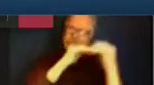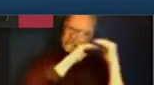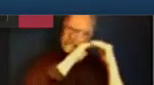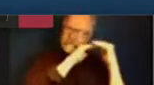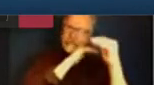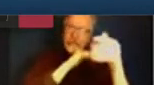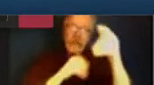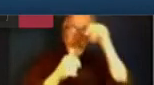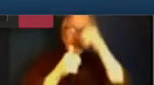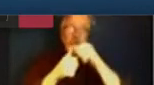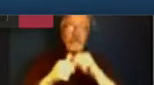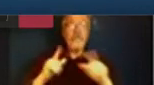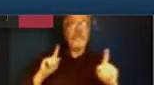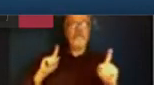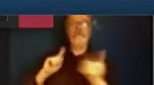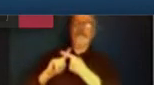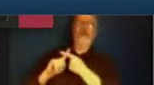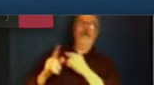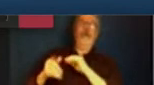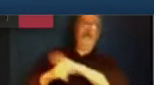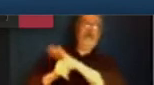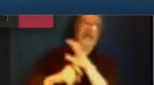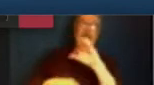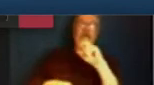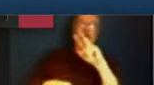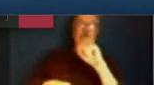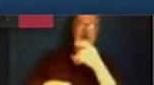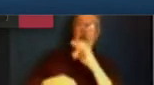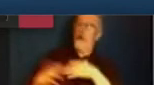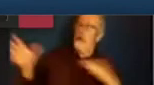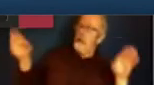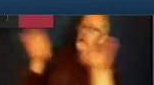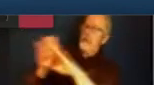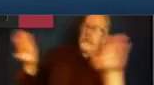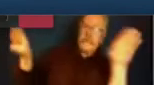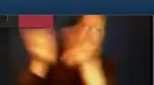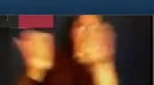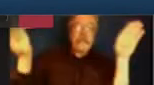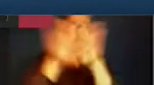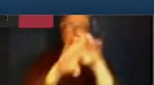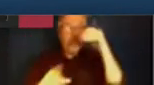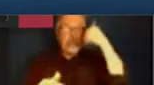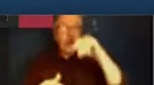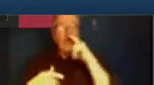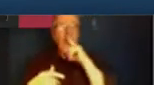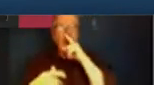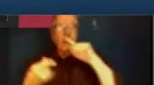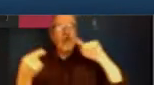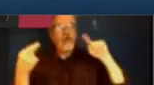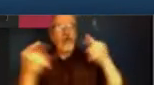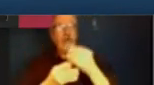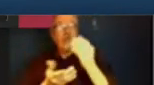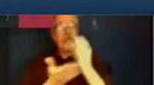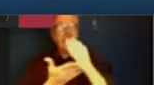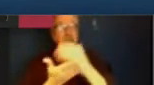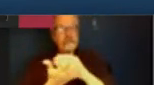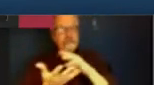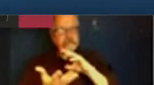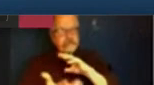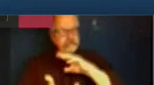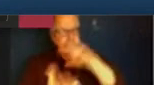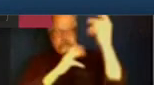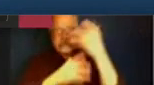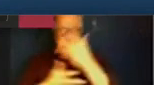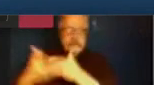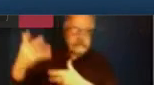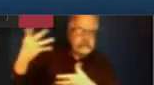of work. It's painful when business shut down. It's painful when people can't enjoy the things that they enjoy. So for all those